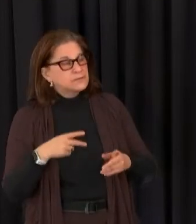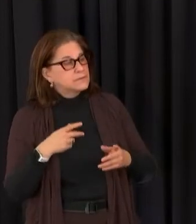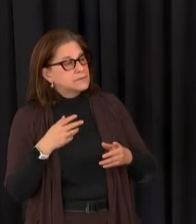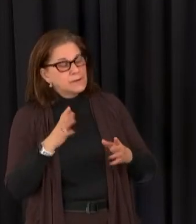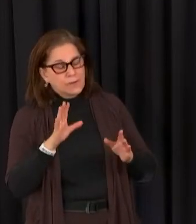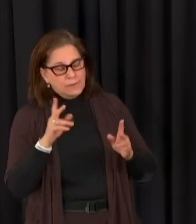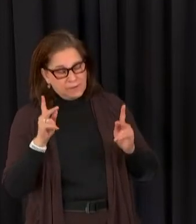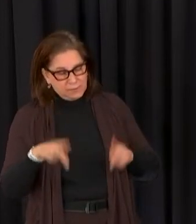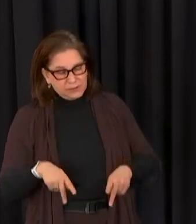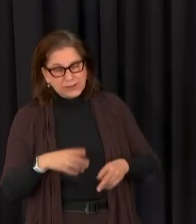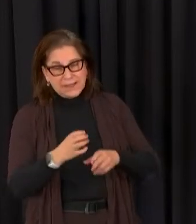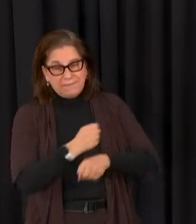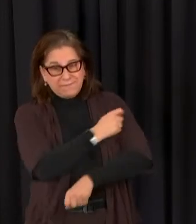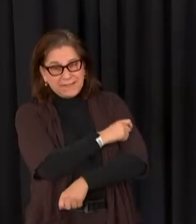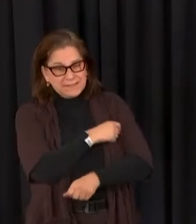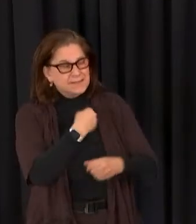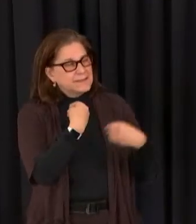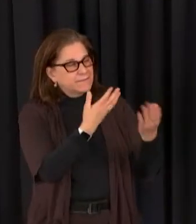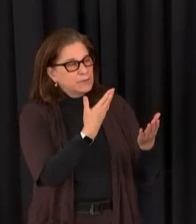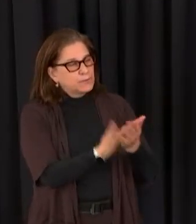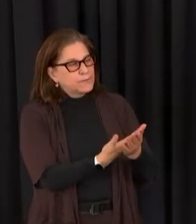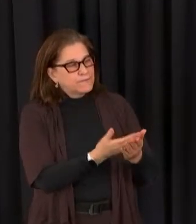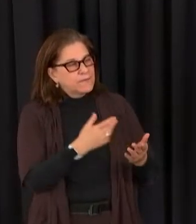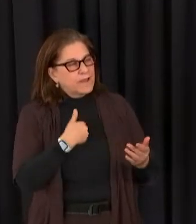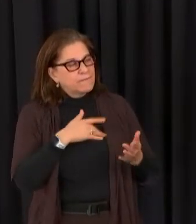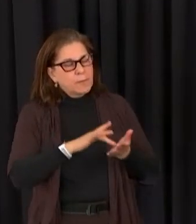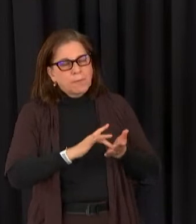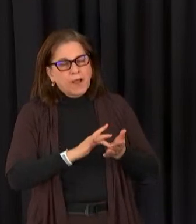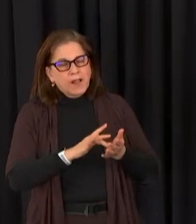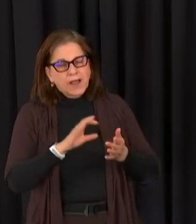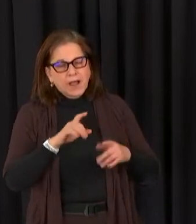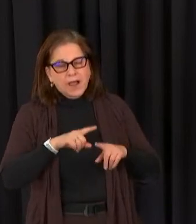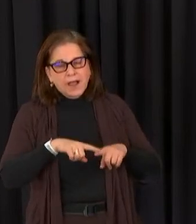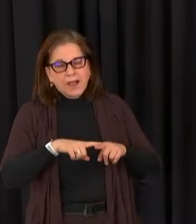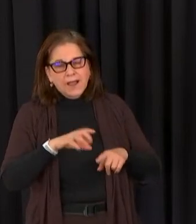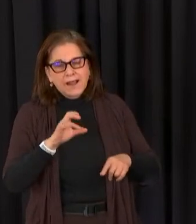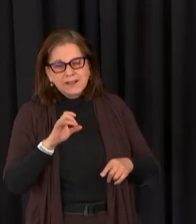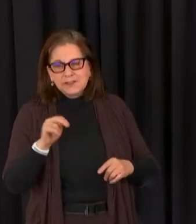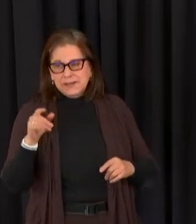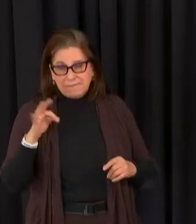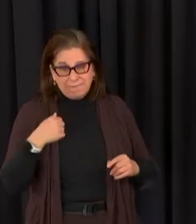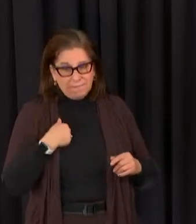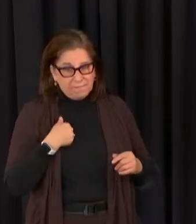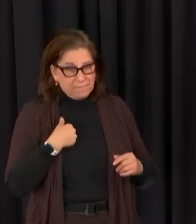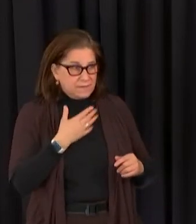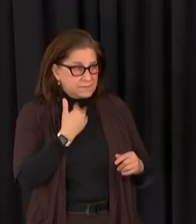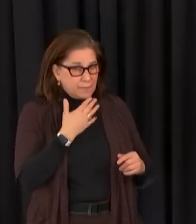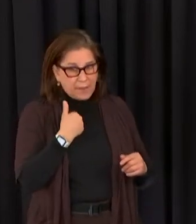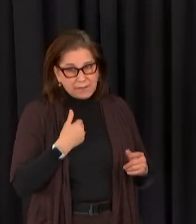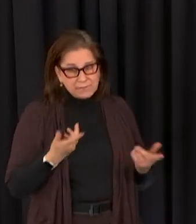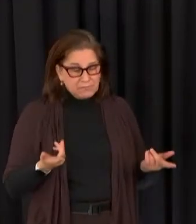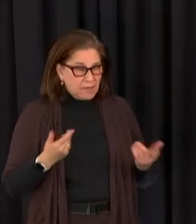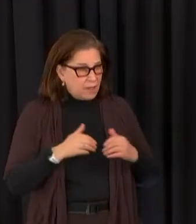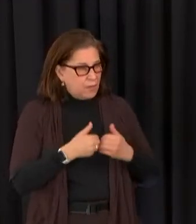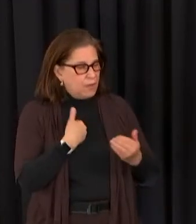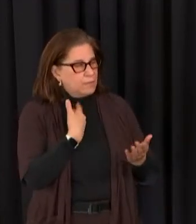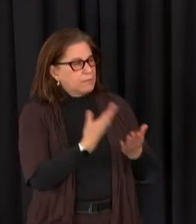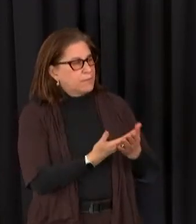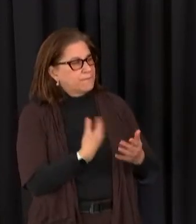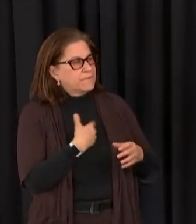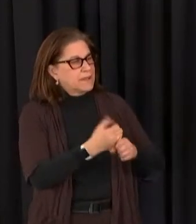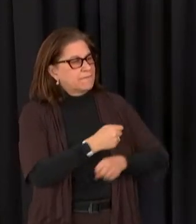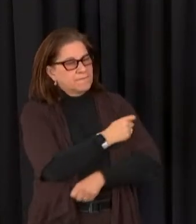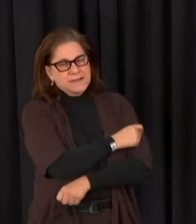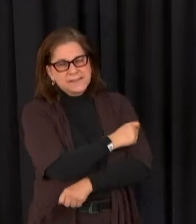acceptable? I got a call about that this morning. That's why I'm curious. How do you prove that, say, you're a diabetic or something to the people at the